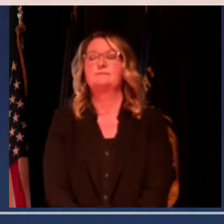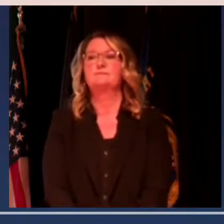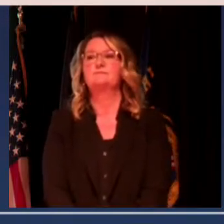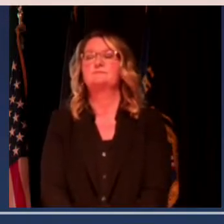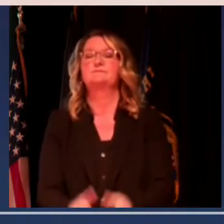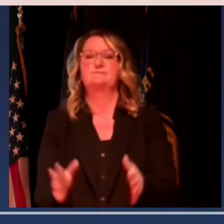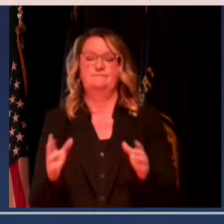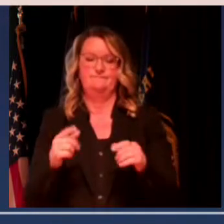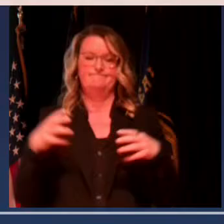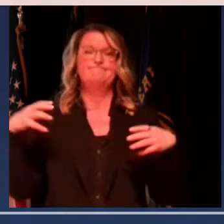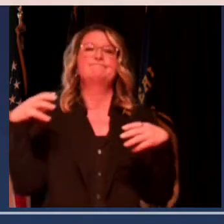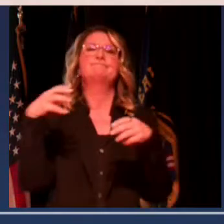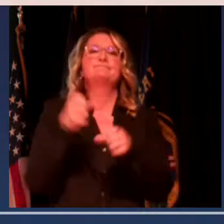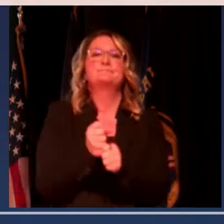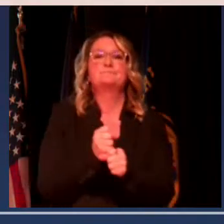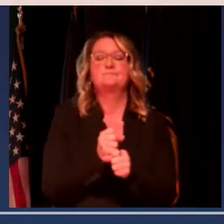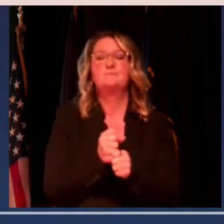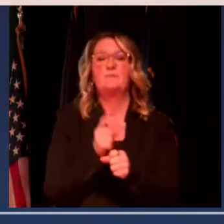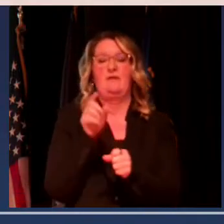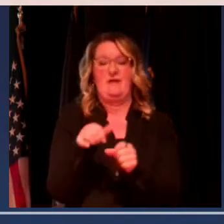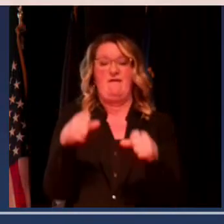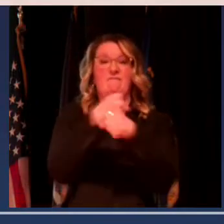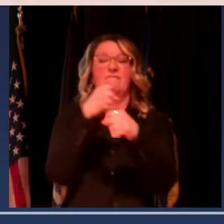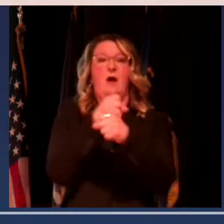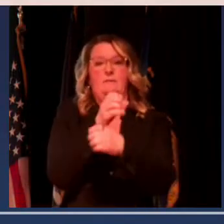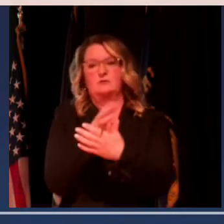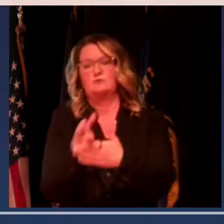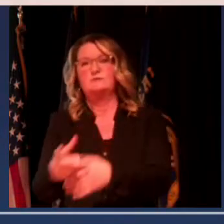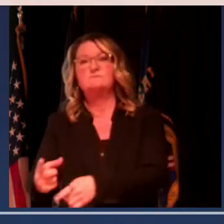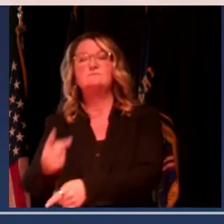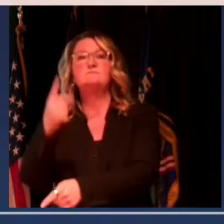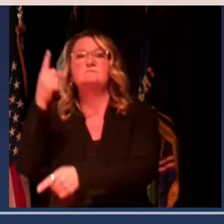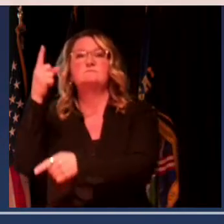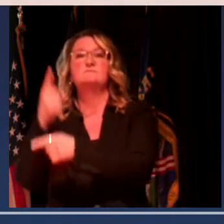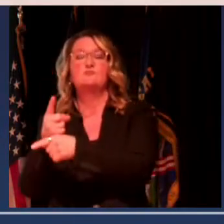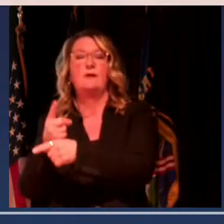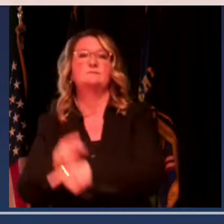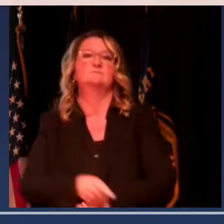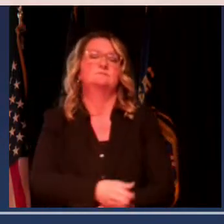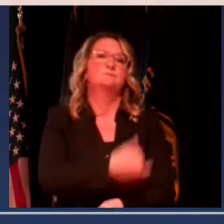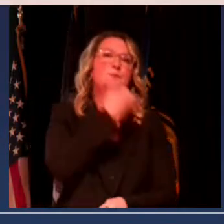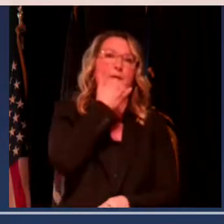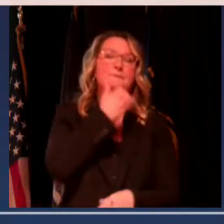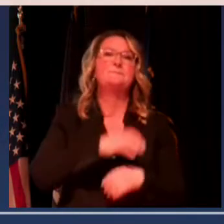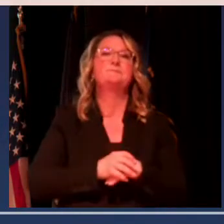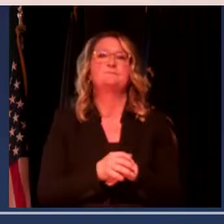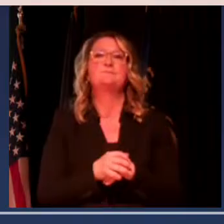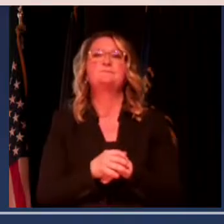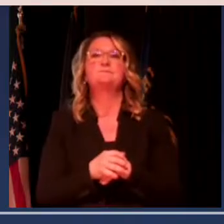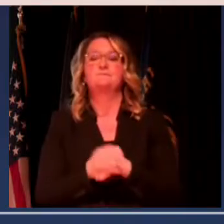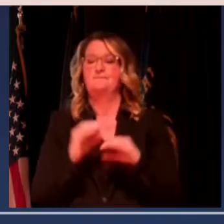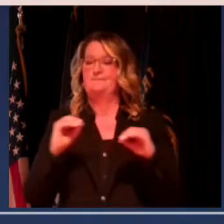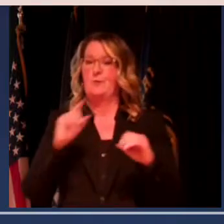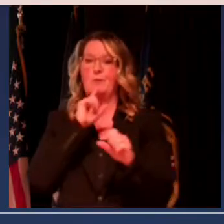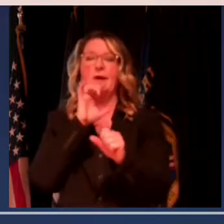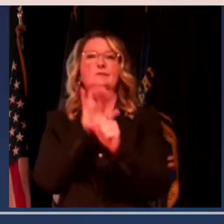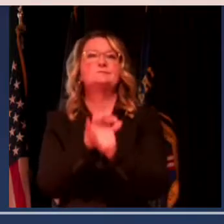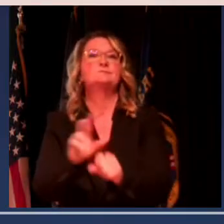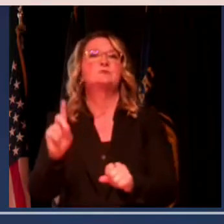In short, it is a fight between what is right and wrong. There is no guarantee our